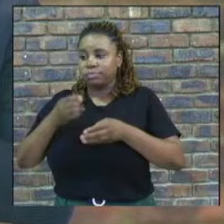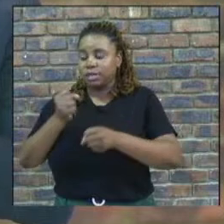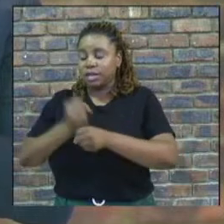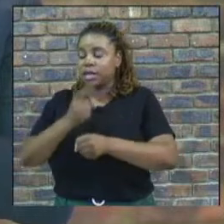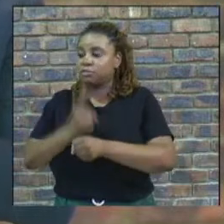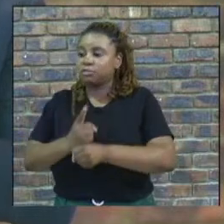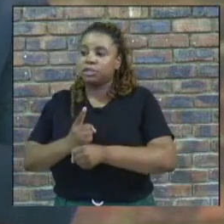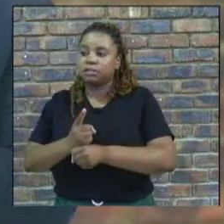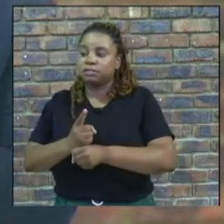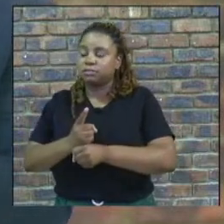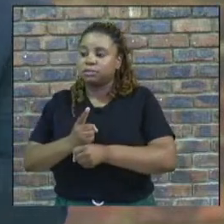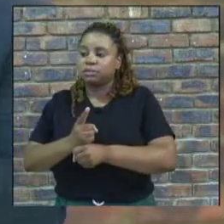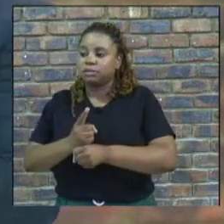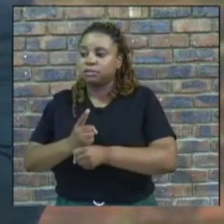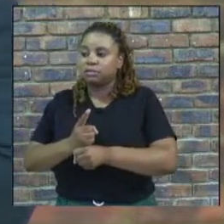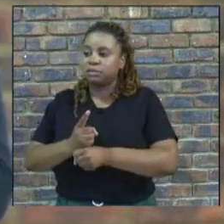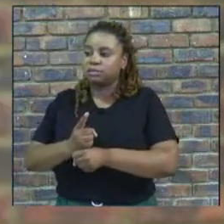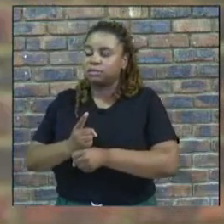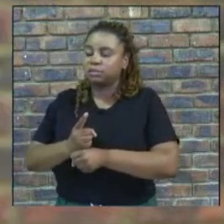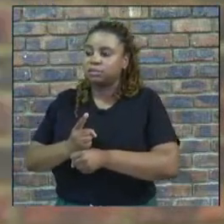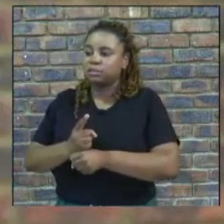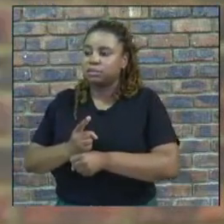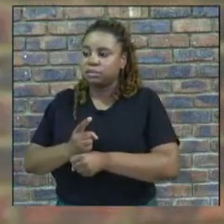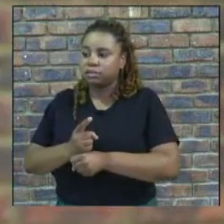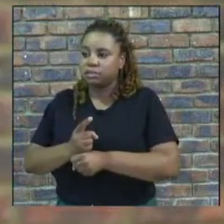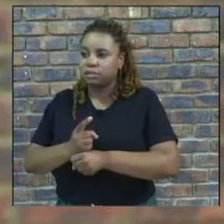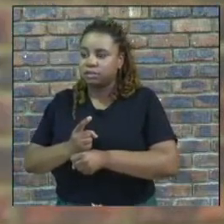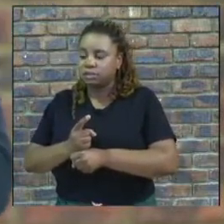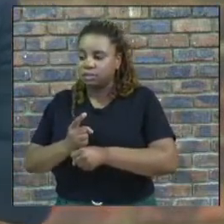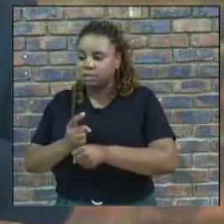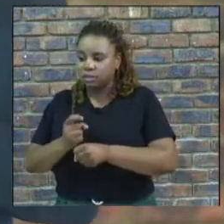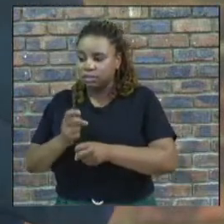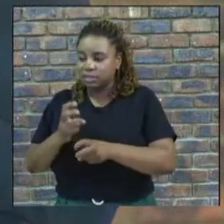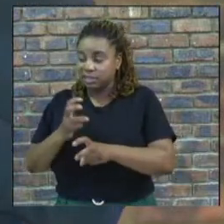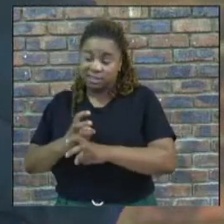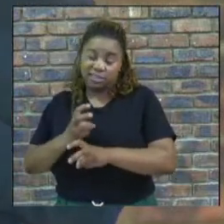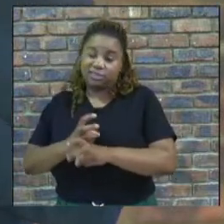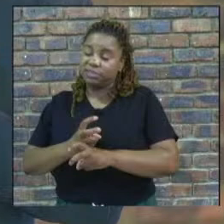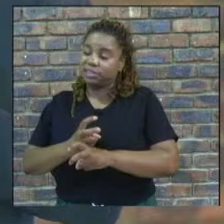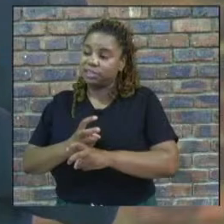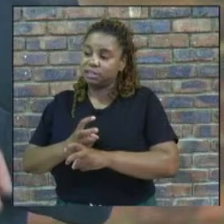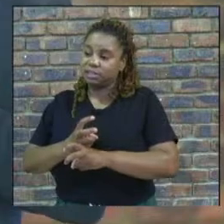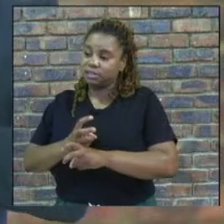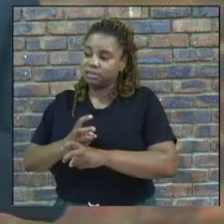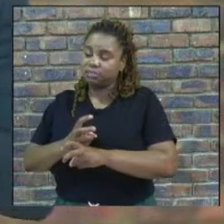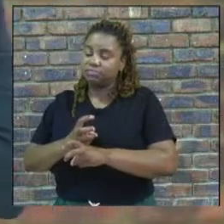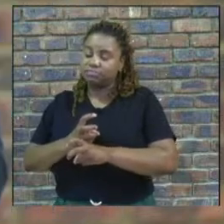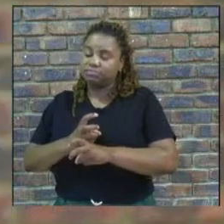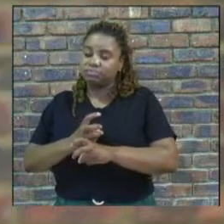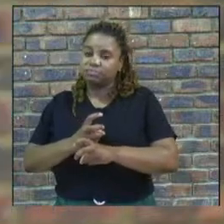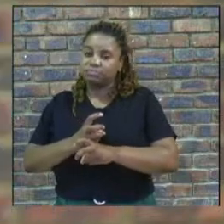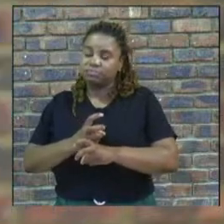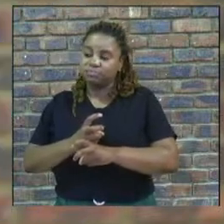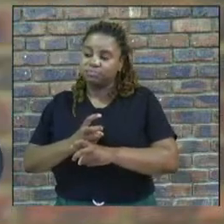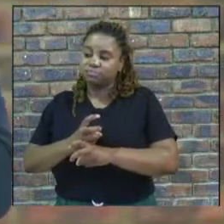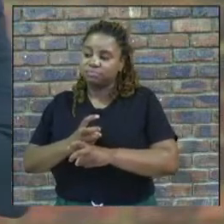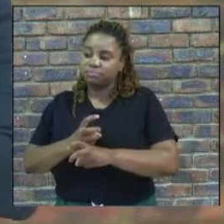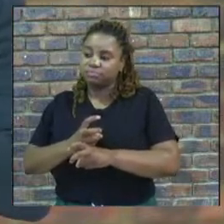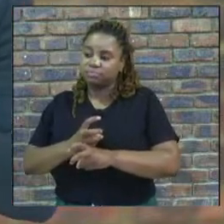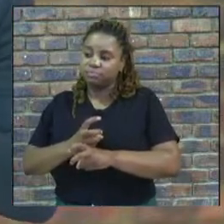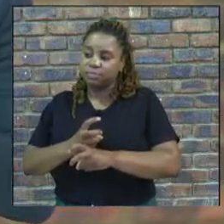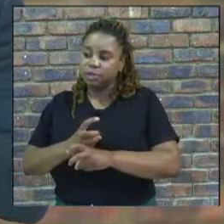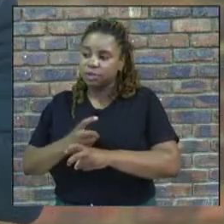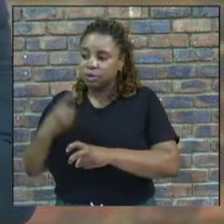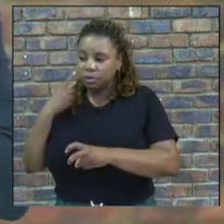ways. What we call upstream and downstream opportunities. And now ka lebelela Gauteng because of where we